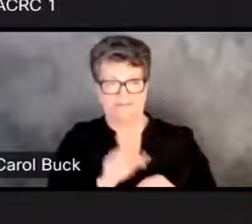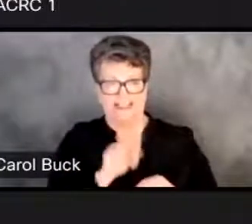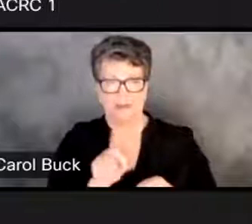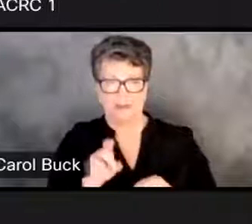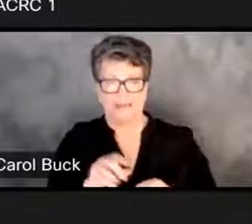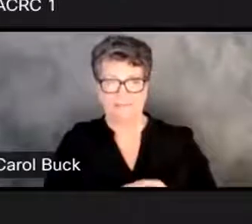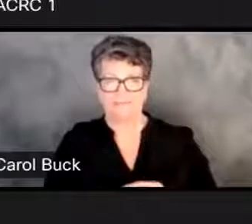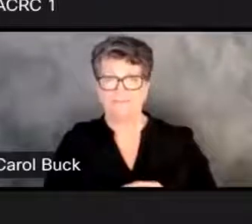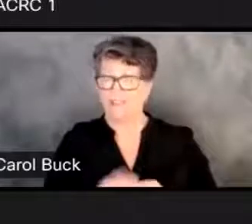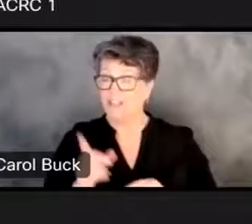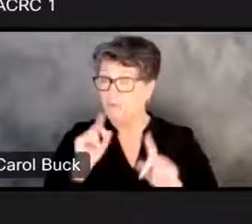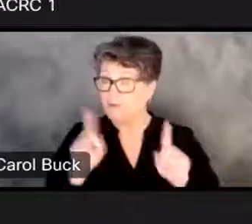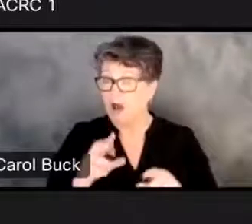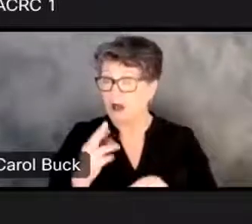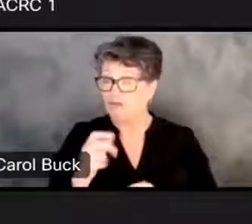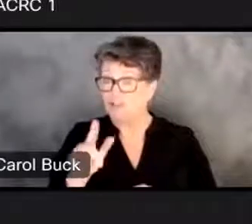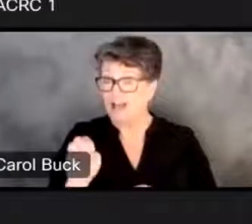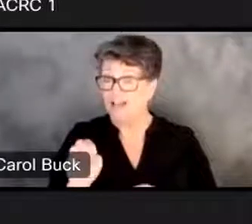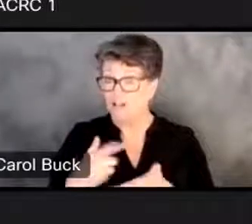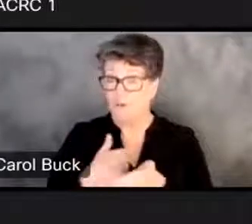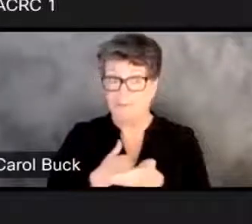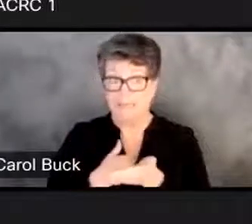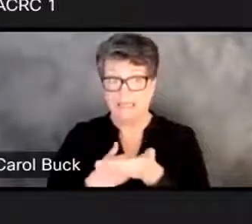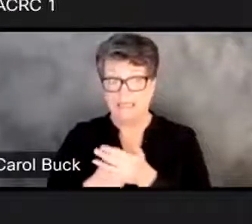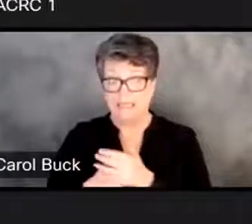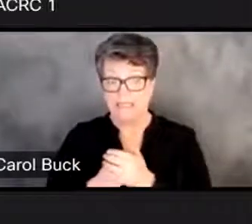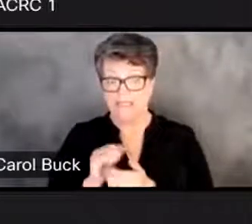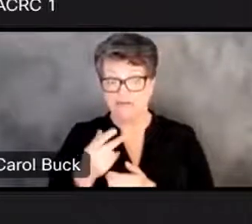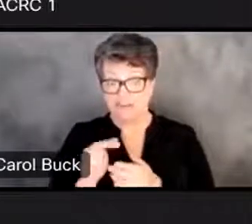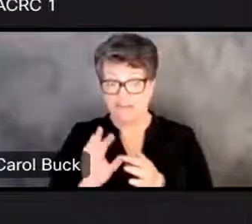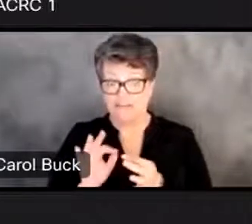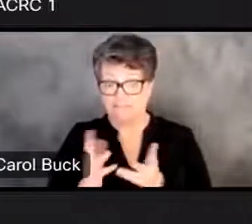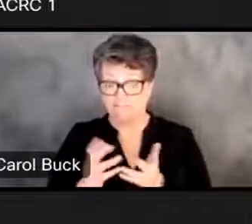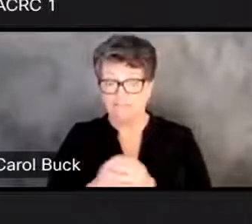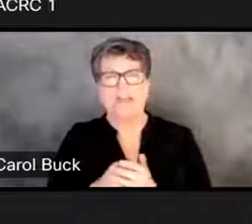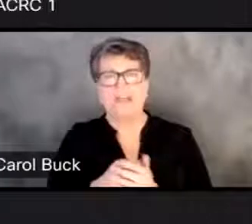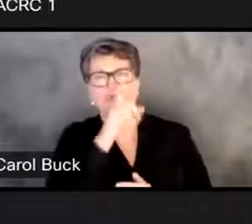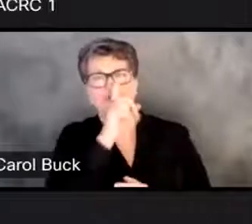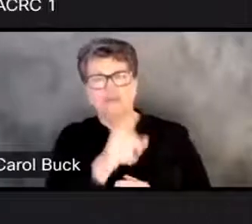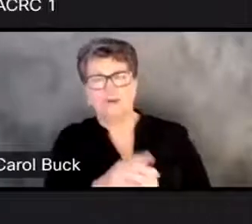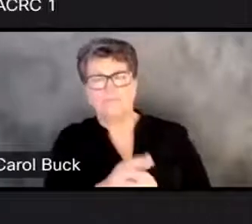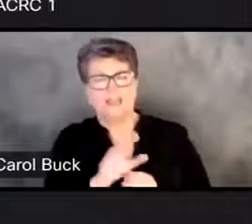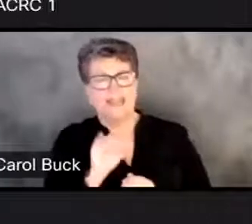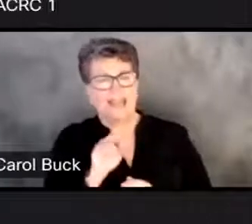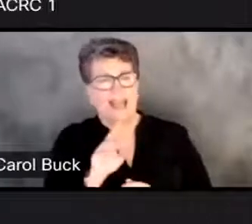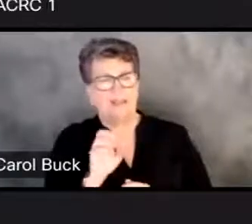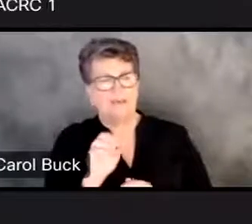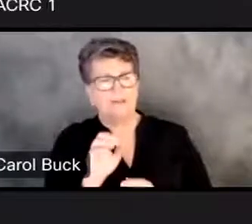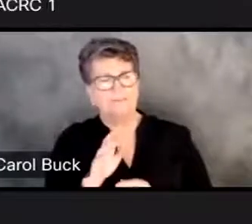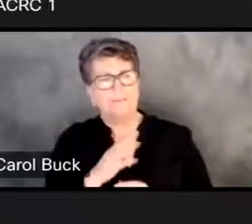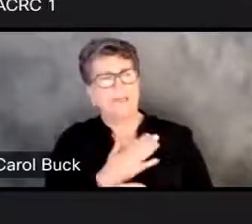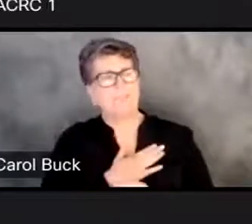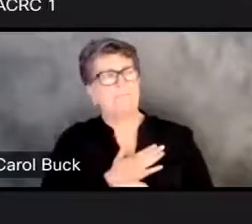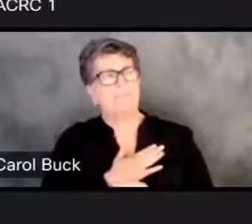Do you want to respond to that, Michelle, or would you like me to start out? Sure. Catherine, my